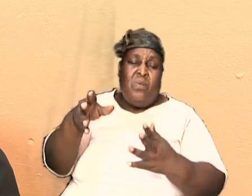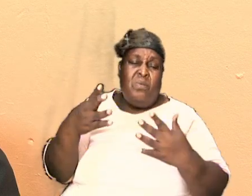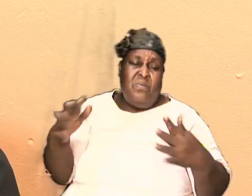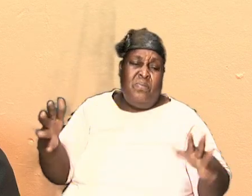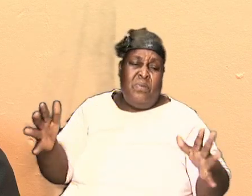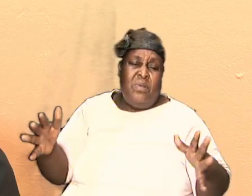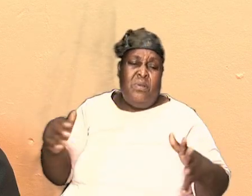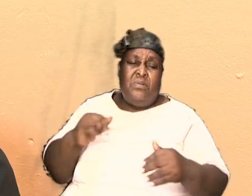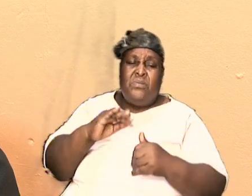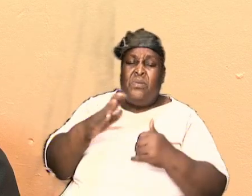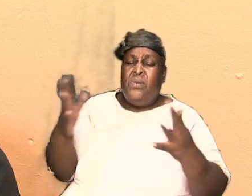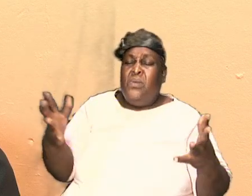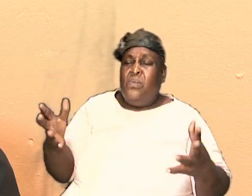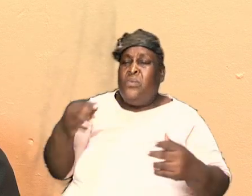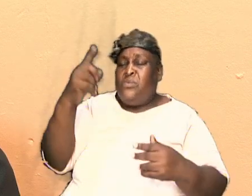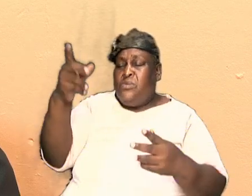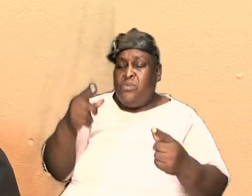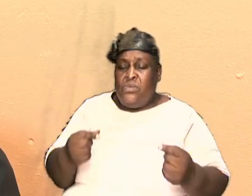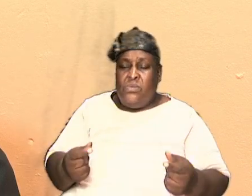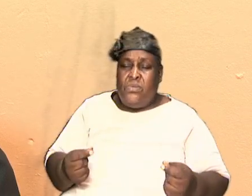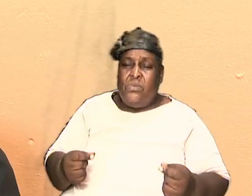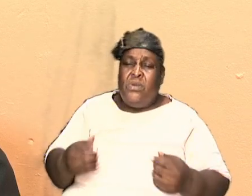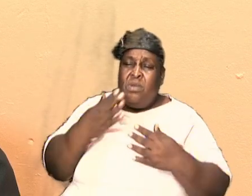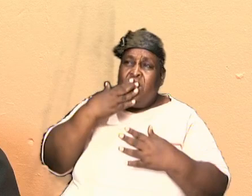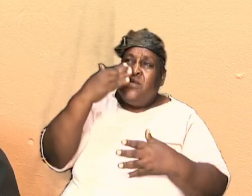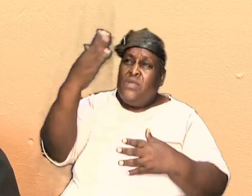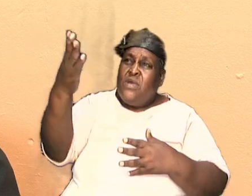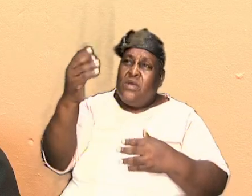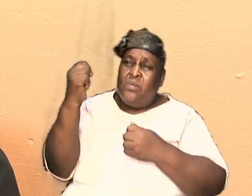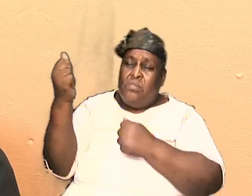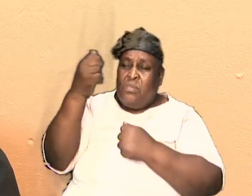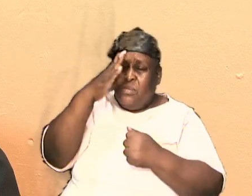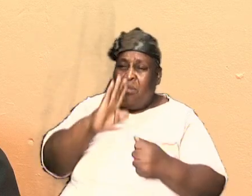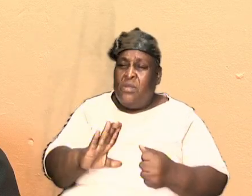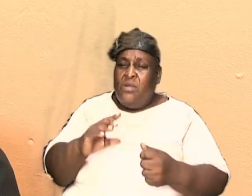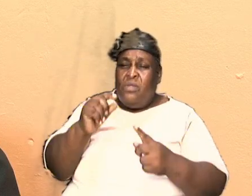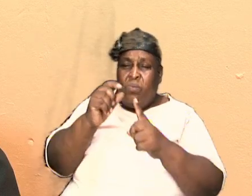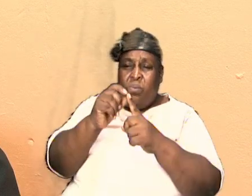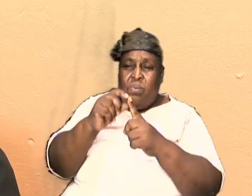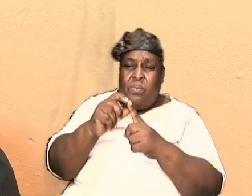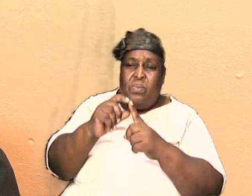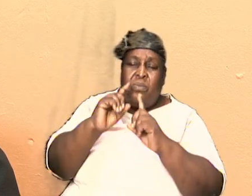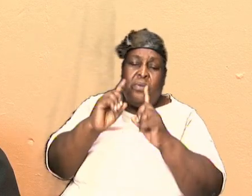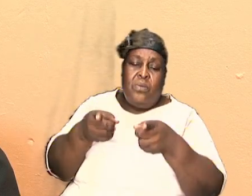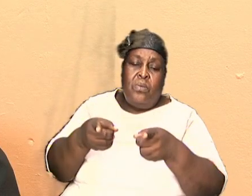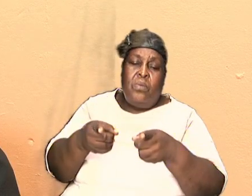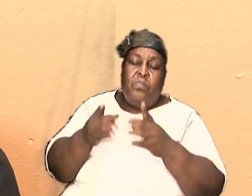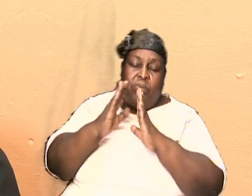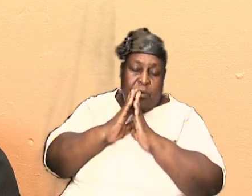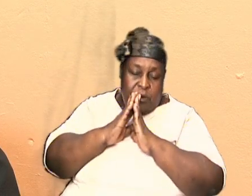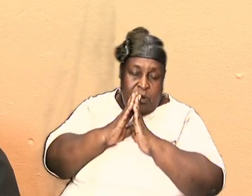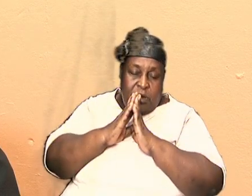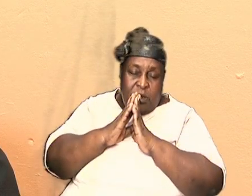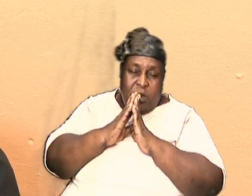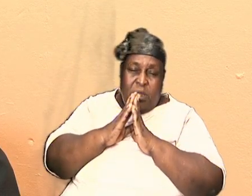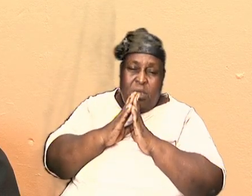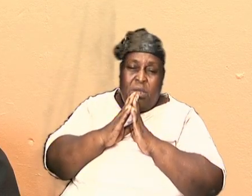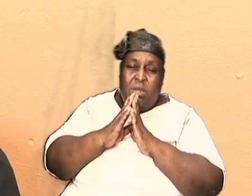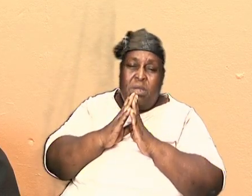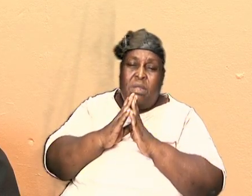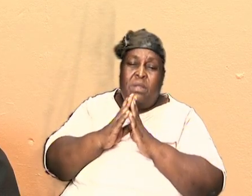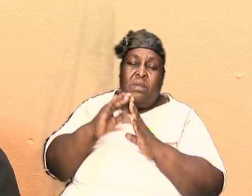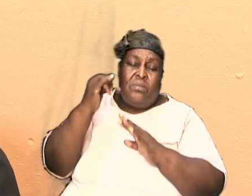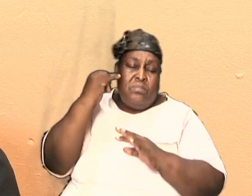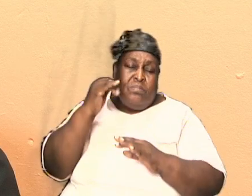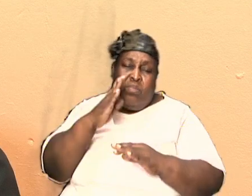us. We thank you for what you will be doing. We thank you, mighty God, for this word that went forth. We pray, oh God, that it